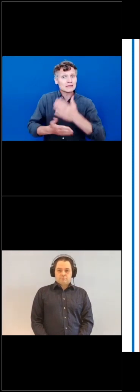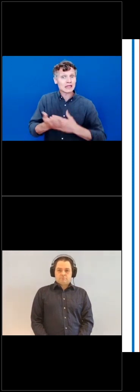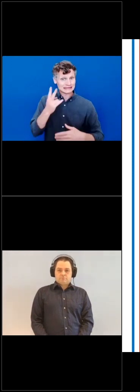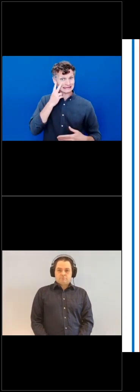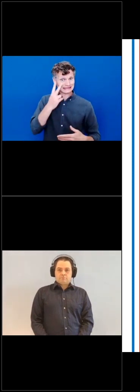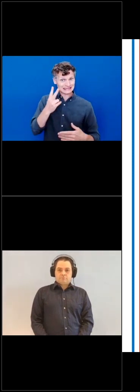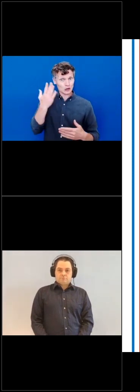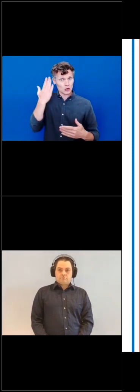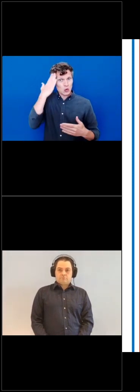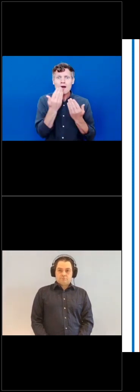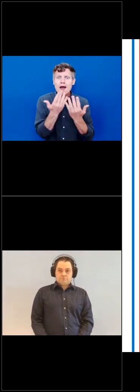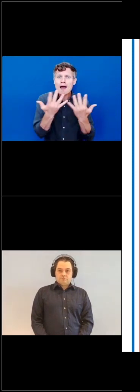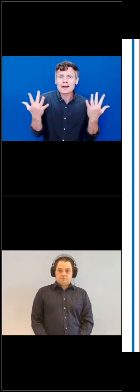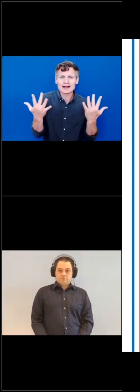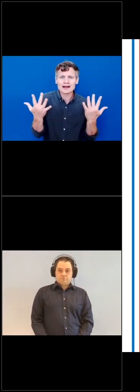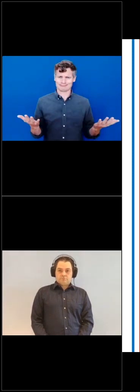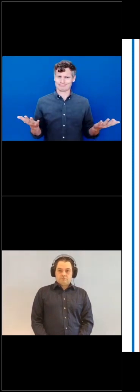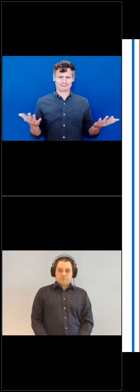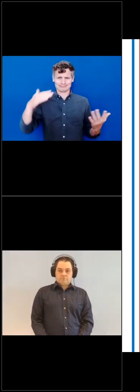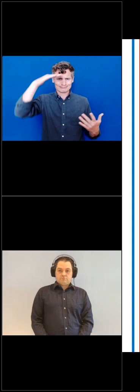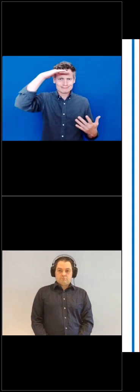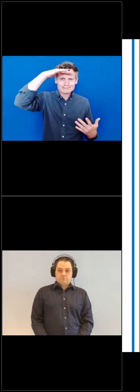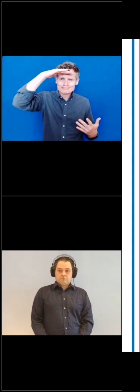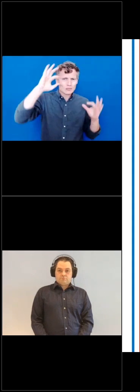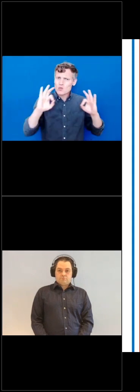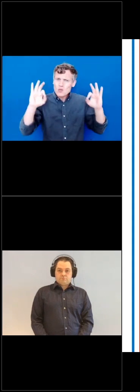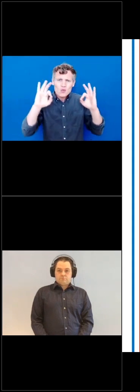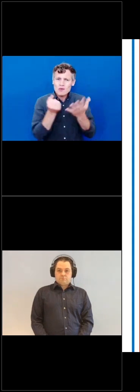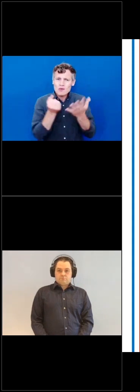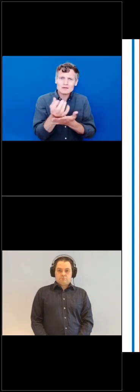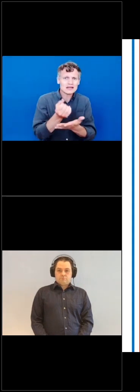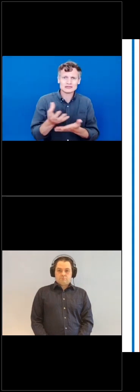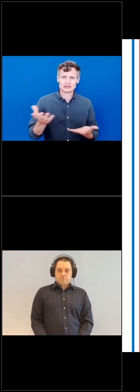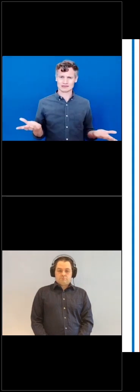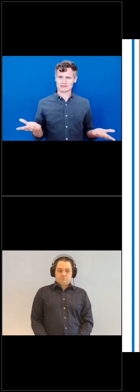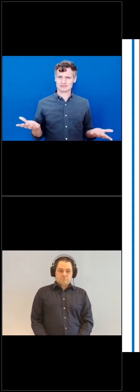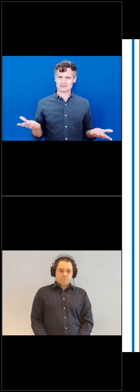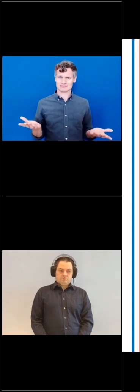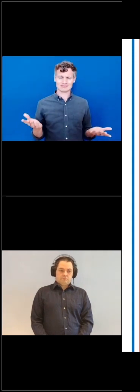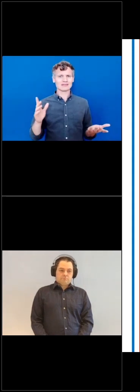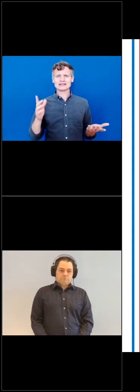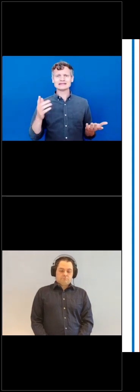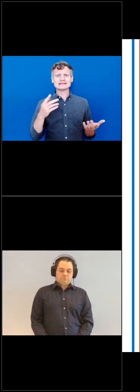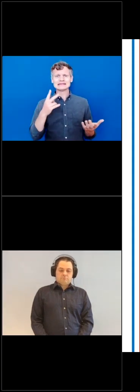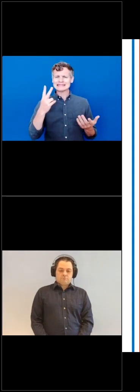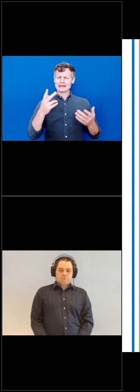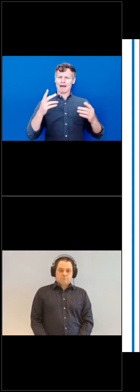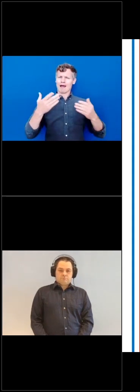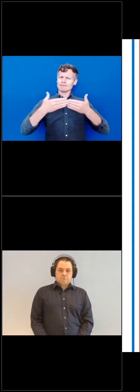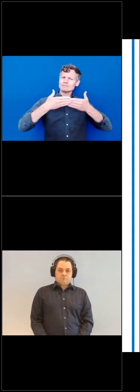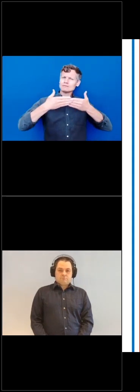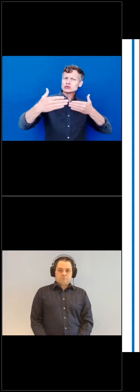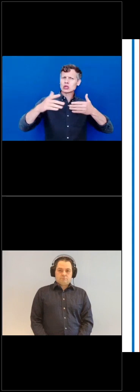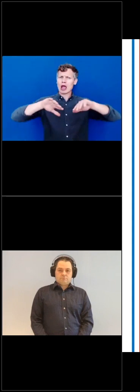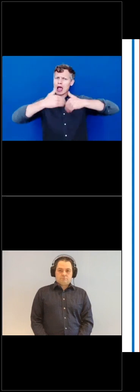example, at the Global Humanitarian Response Plan, it does not really mention the needs of persons with disabilities, while we